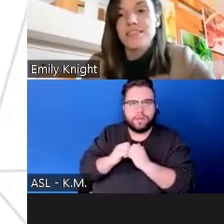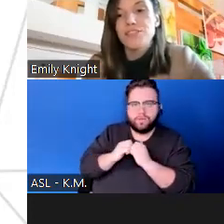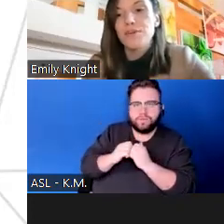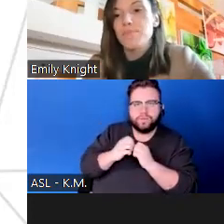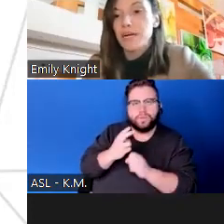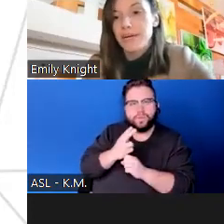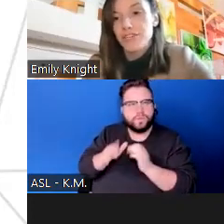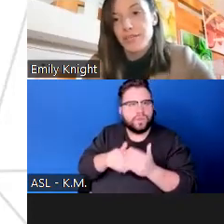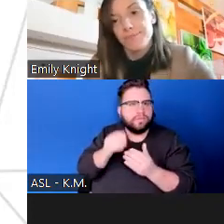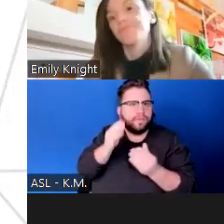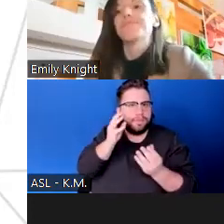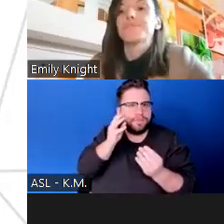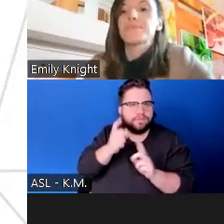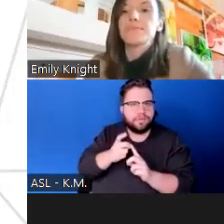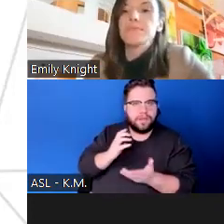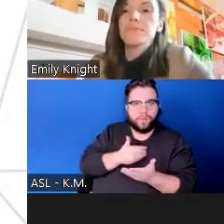senses into a bigger picture.